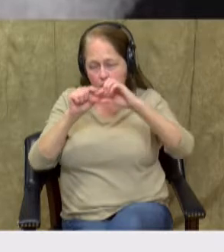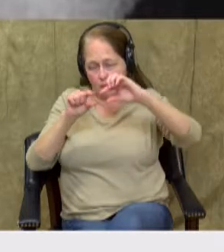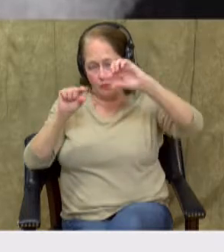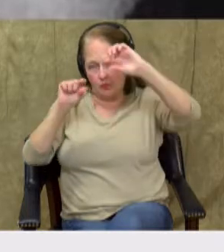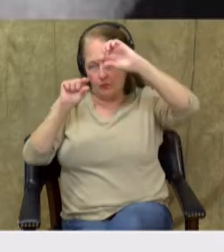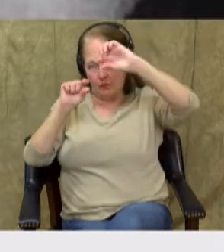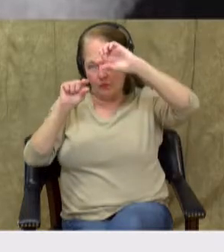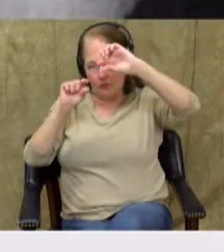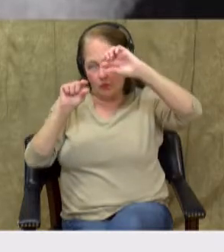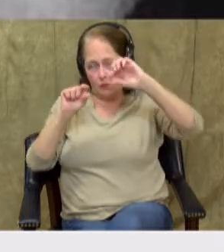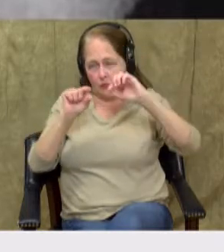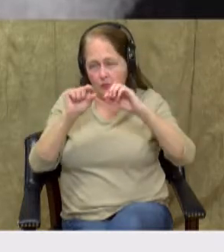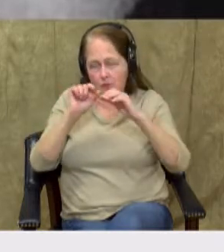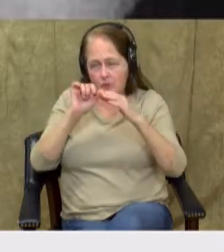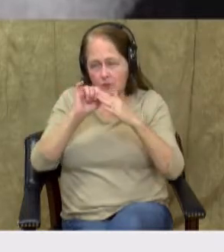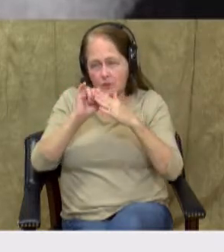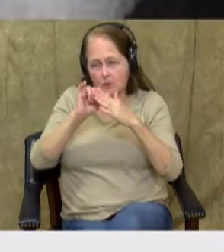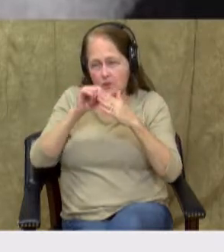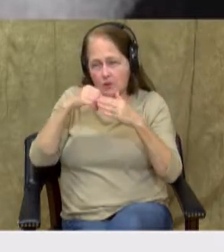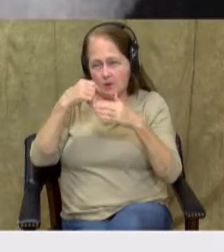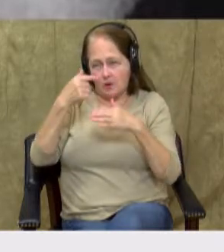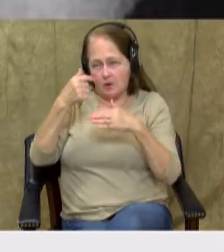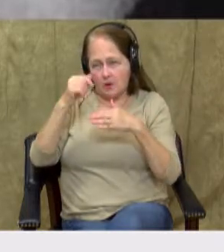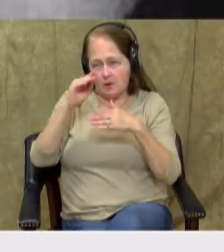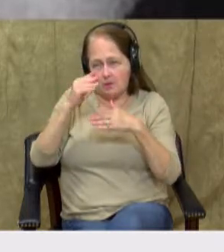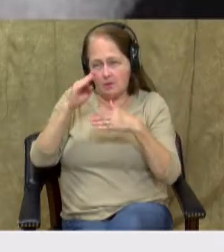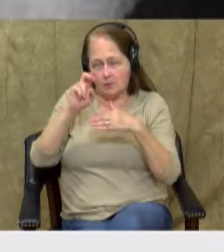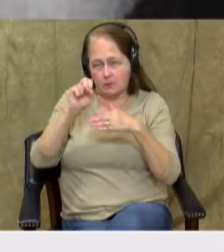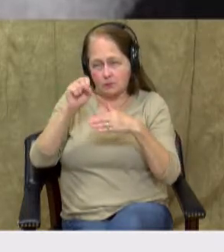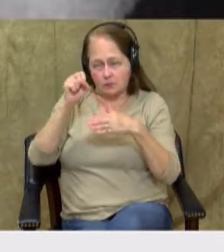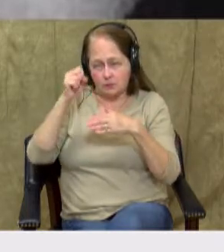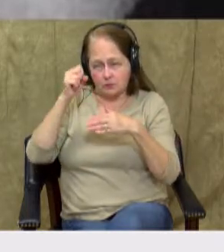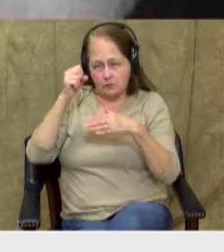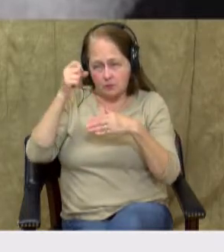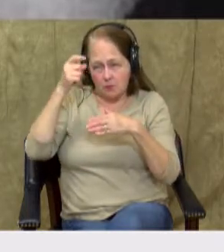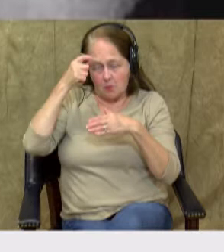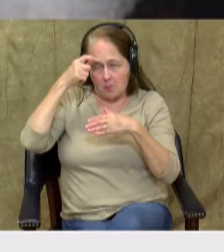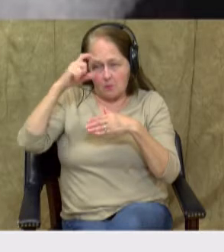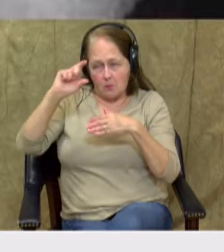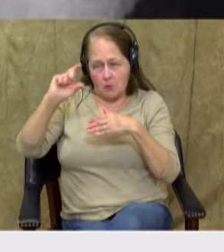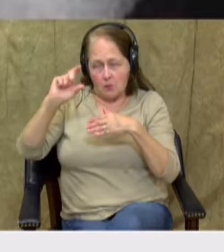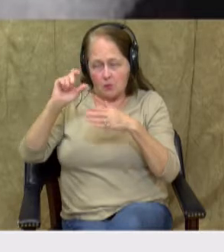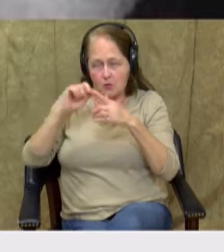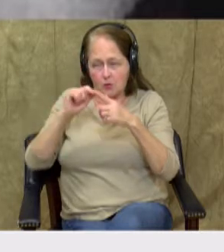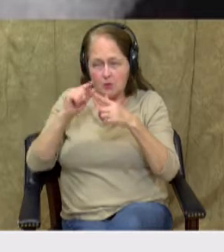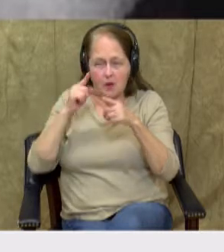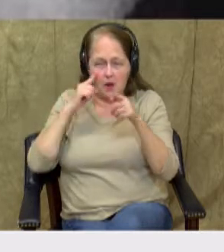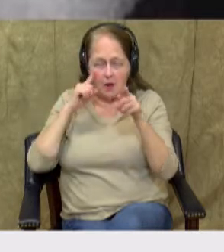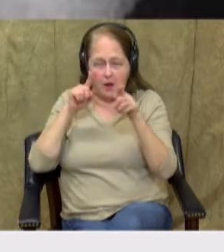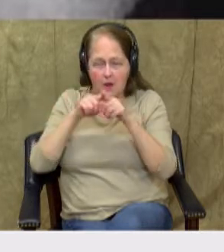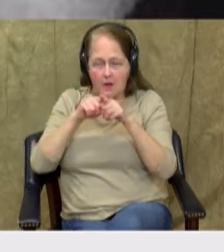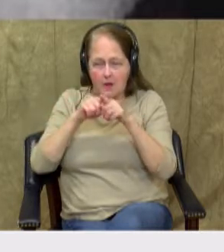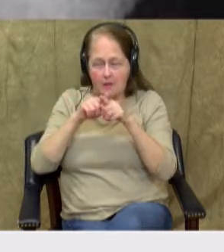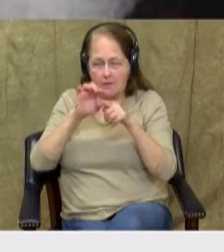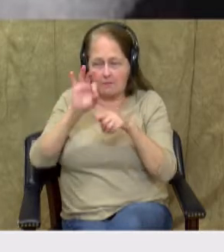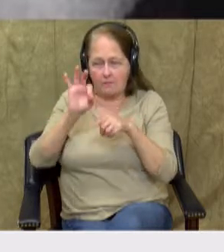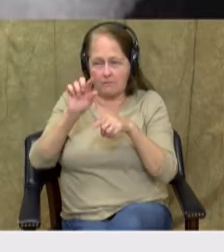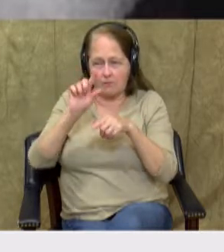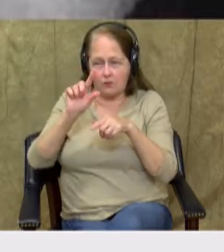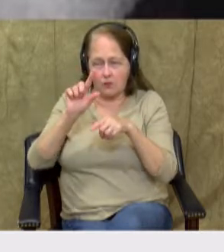light peeking out. And then a gibbous moon looks very similar to a full moon. He's